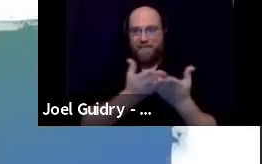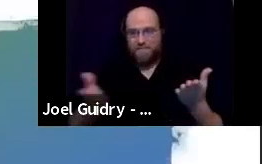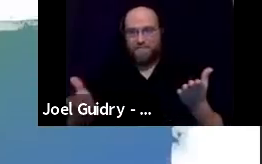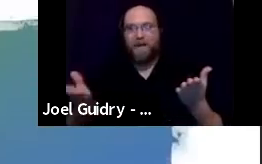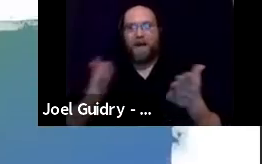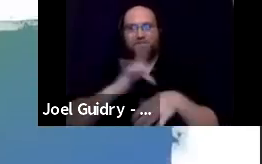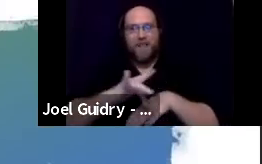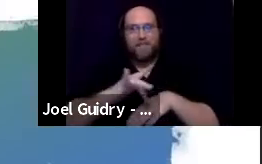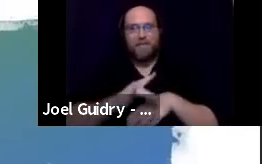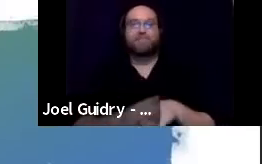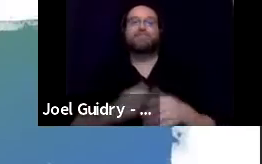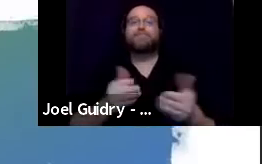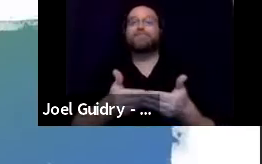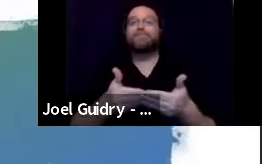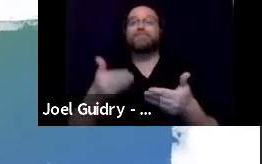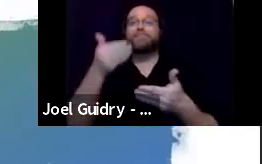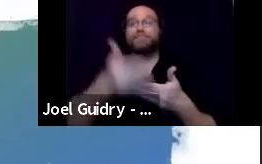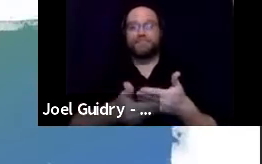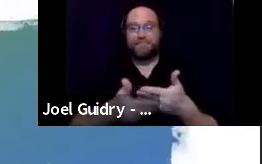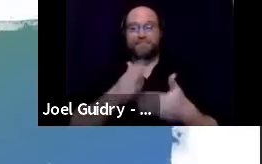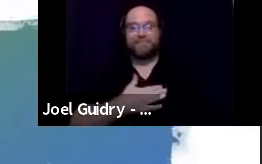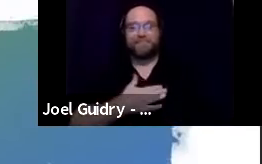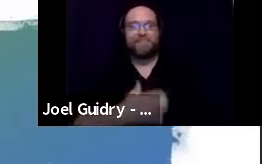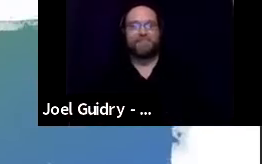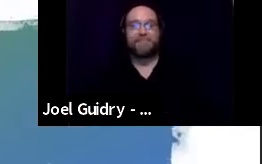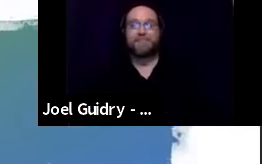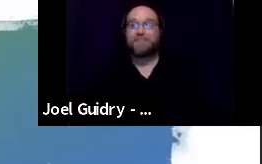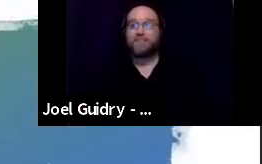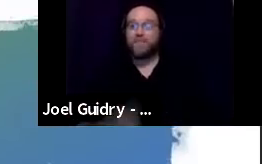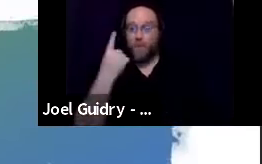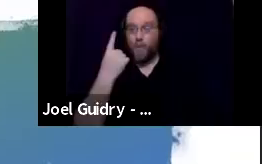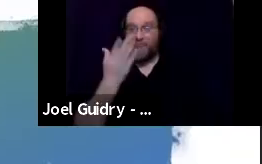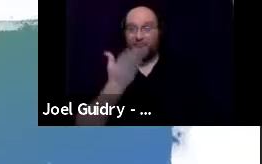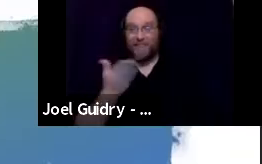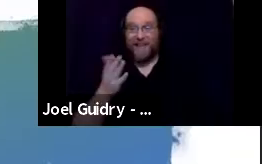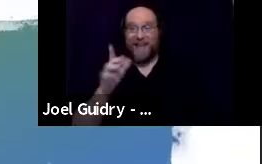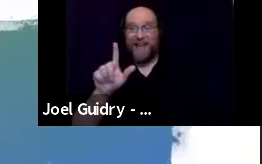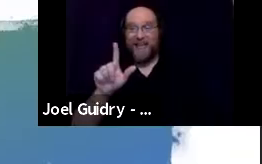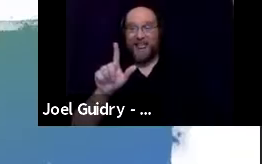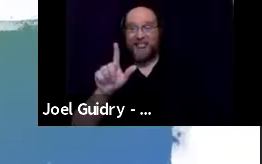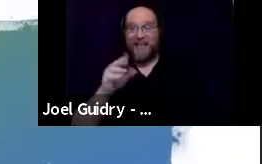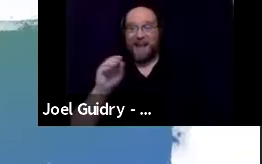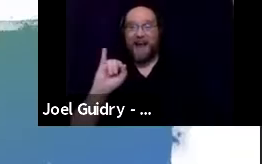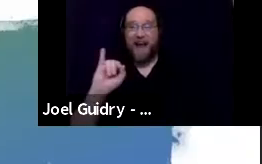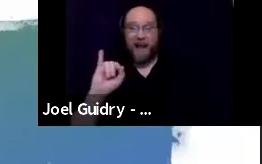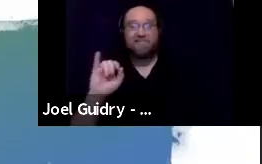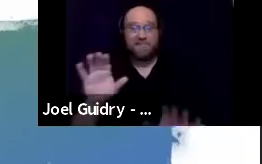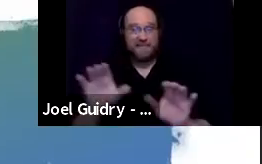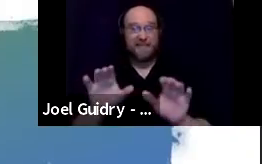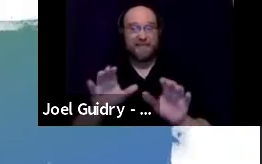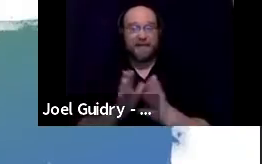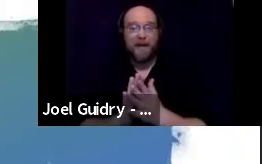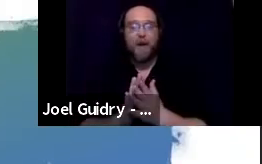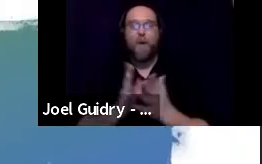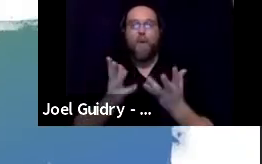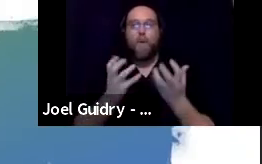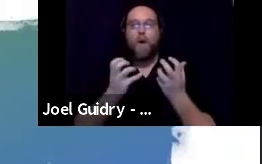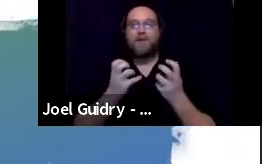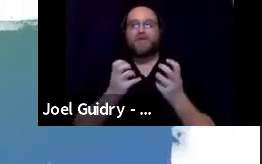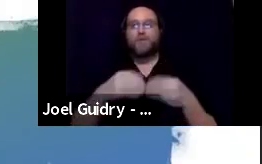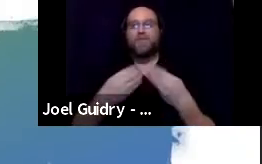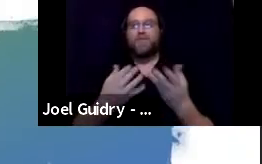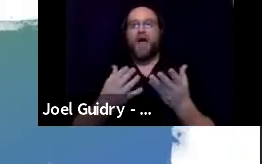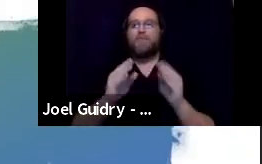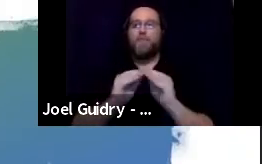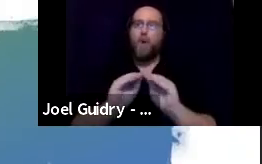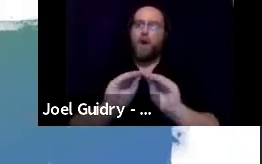Okay, so one of the things the LNI did do is to try to provide clearer recommendations. And so